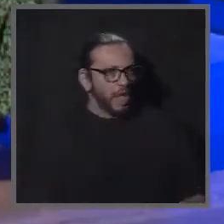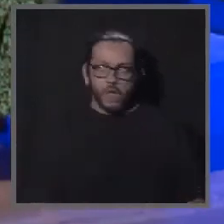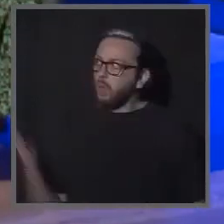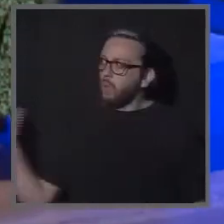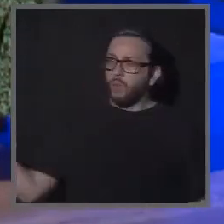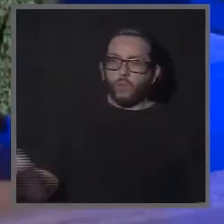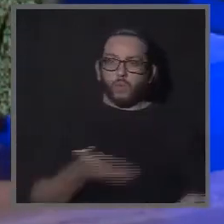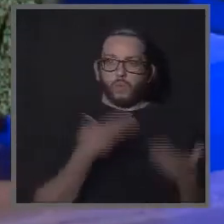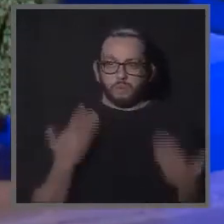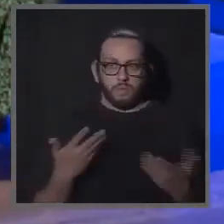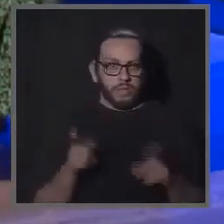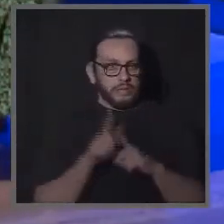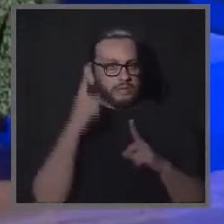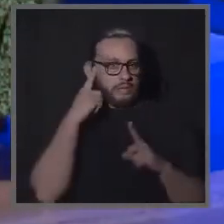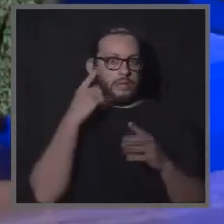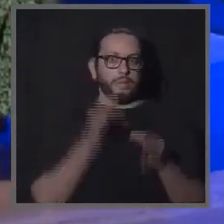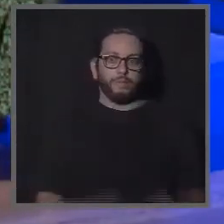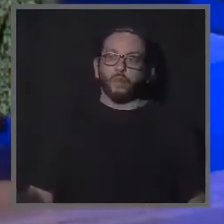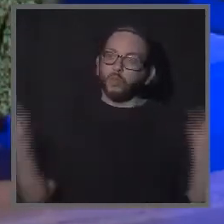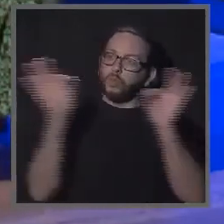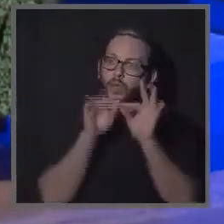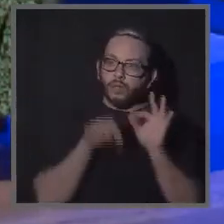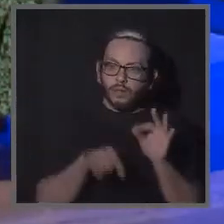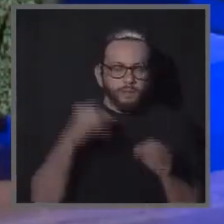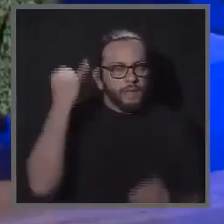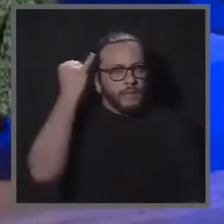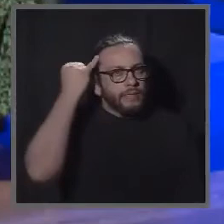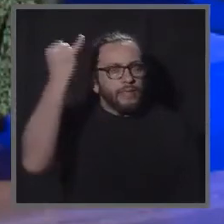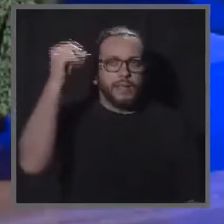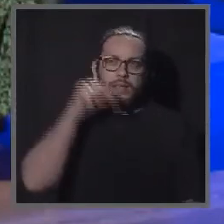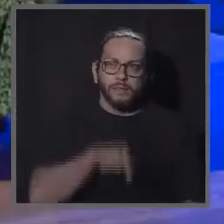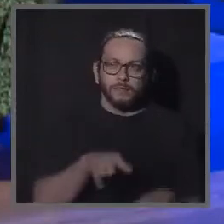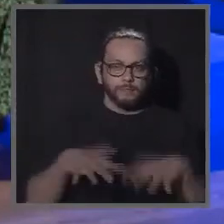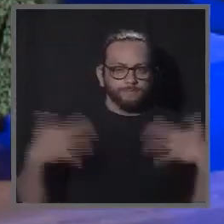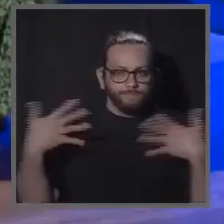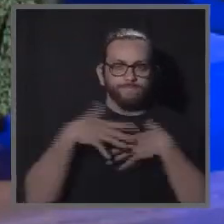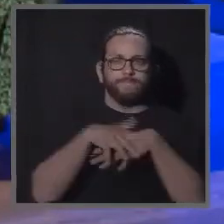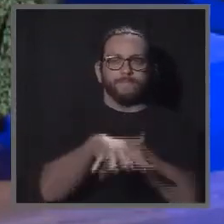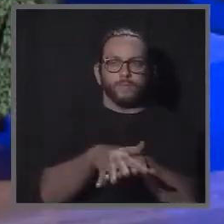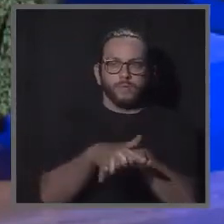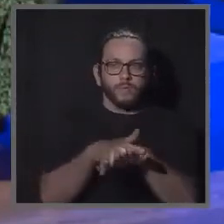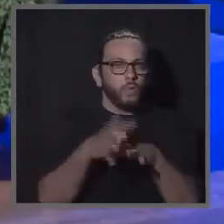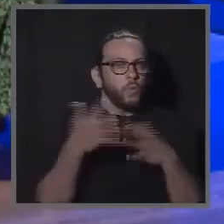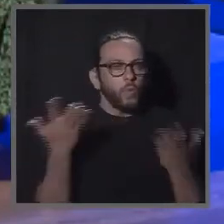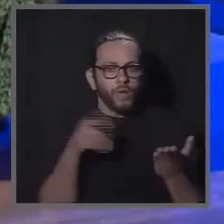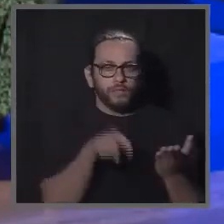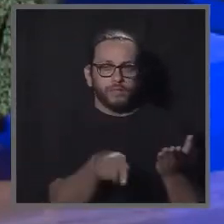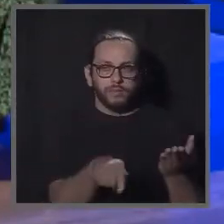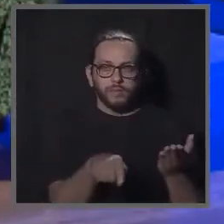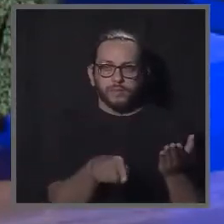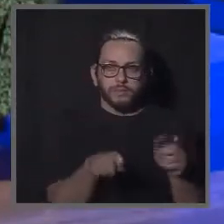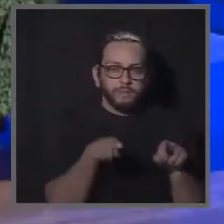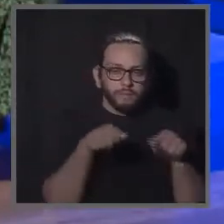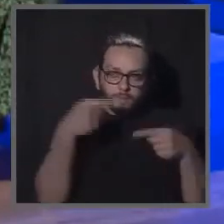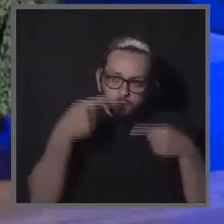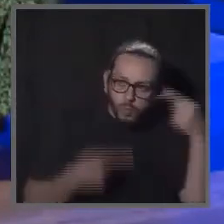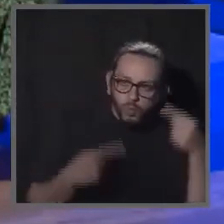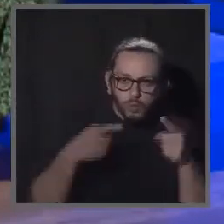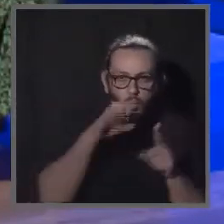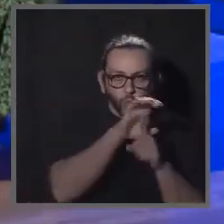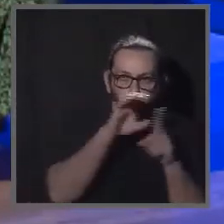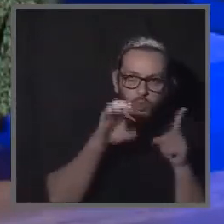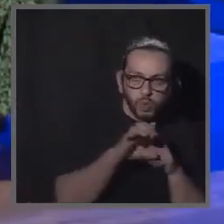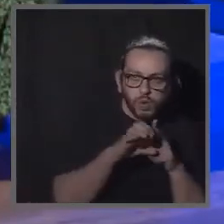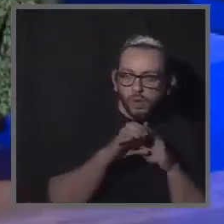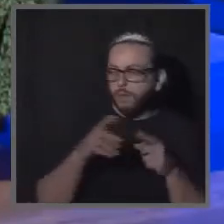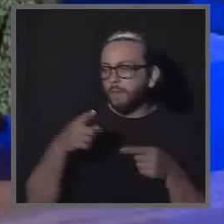is absolutely essential in this very integrated idea between the definition of cultural policies, as